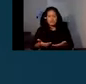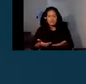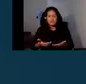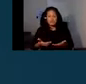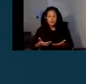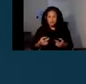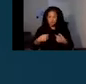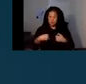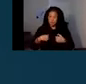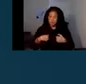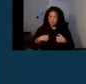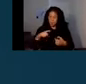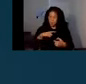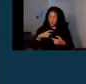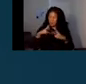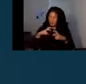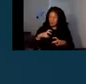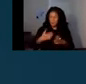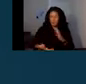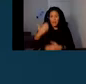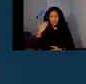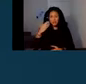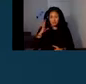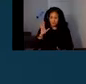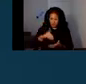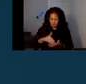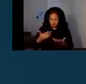the whole point of doing that is to improve the future.